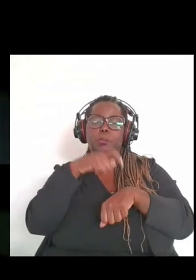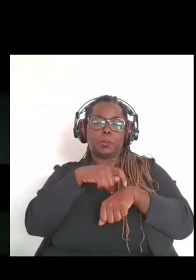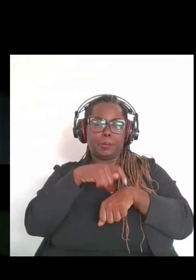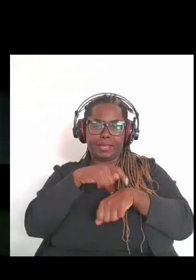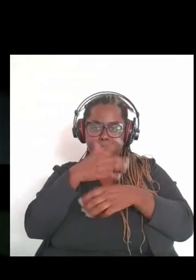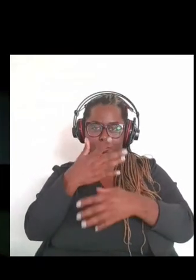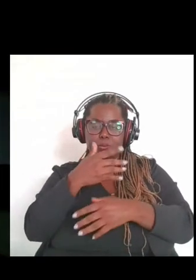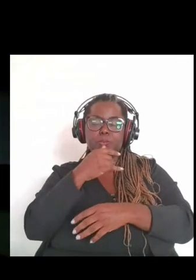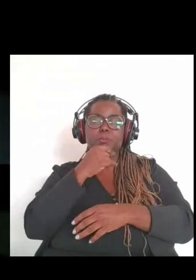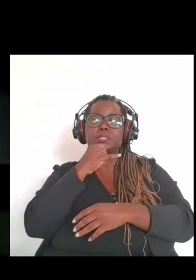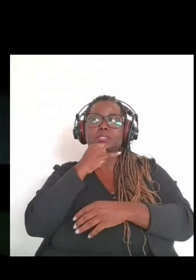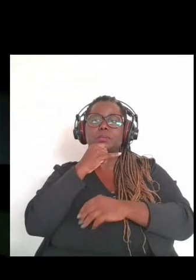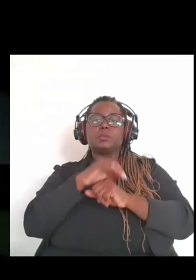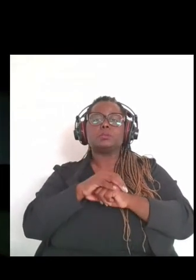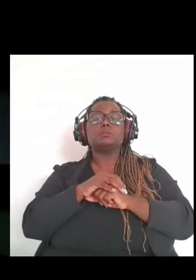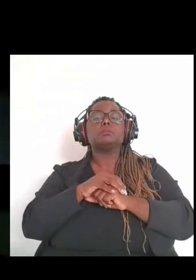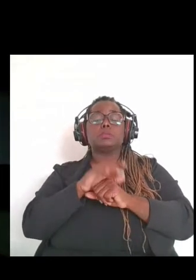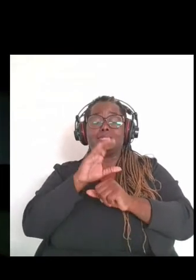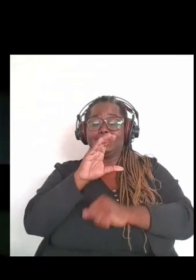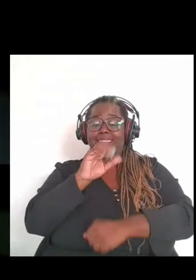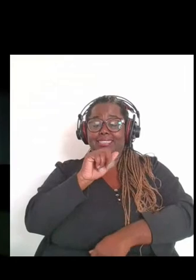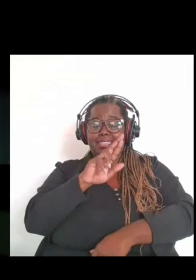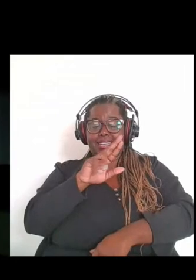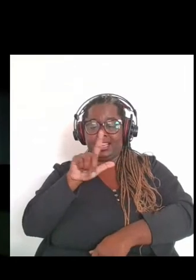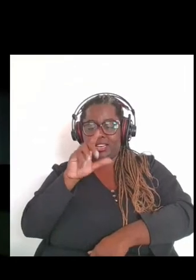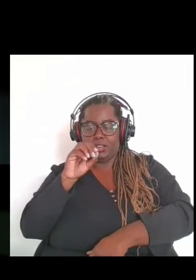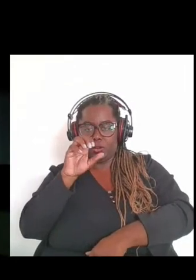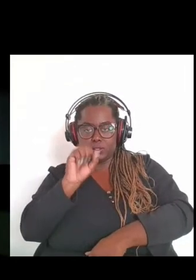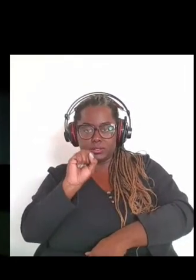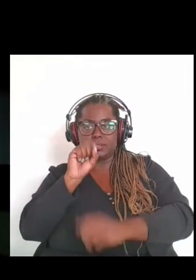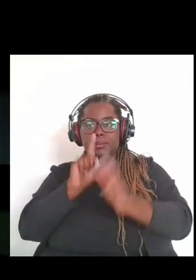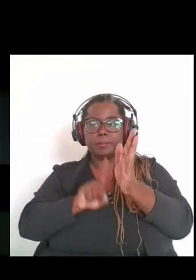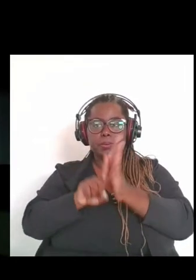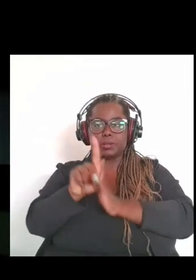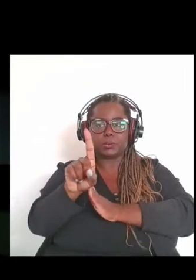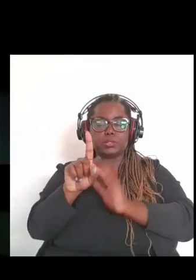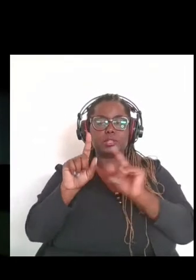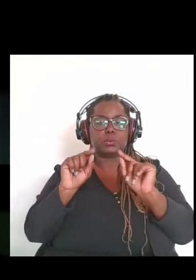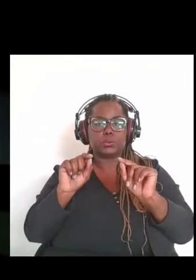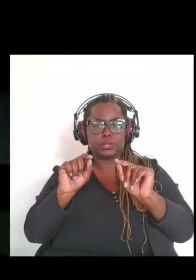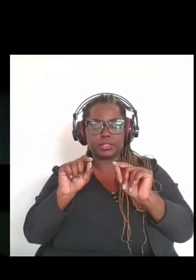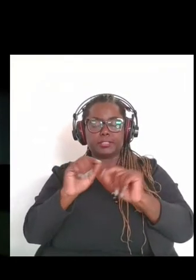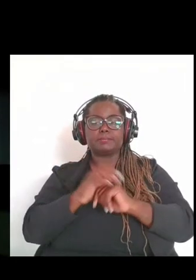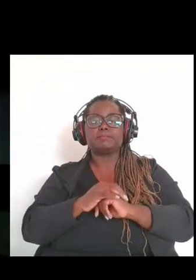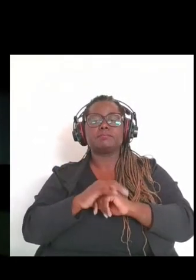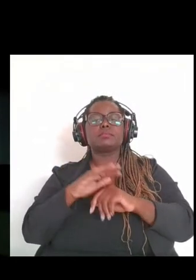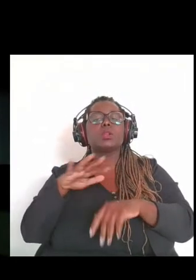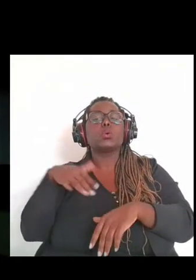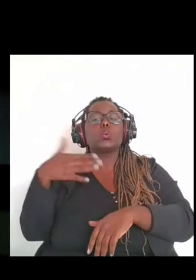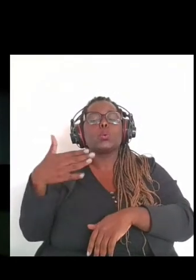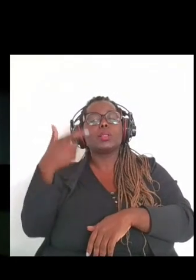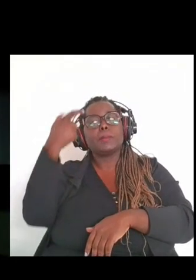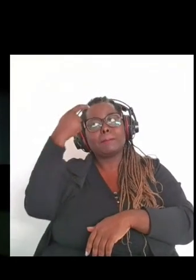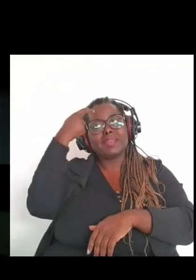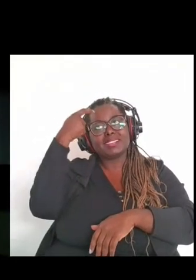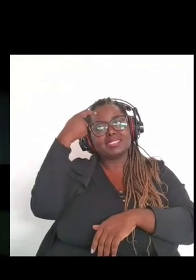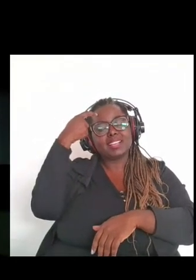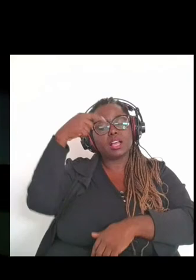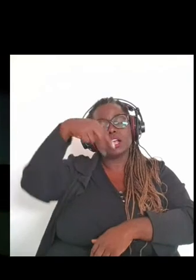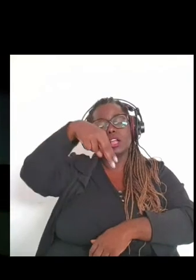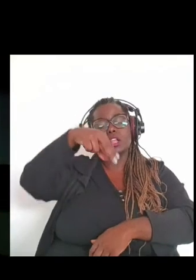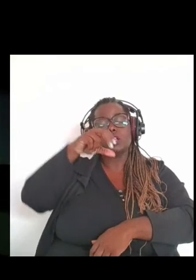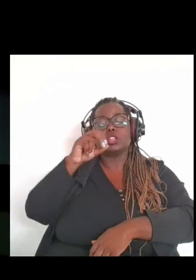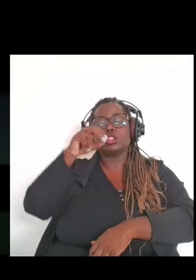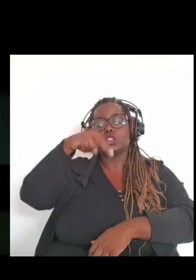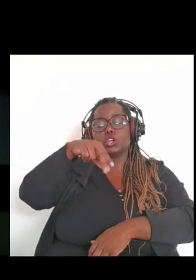to what you said before the two that's Carlos questions he says when we think about non-gang